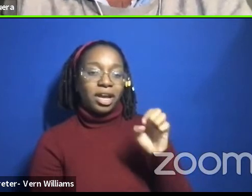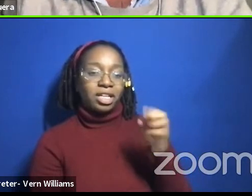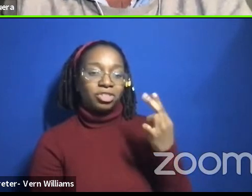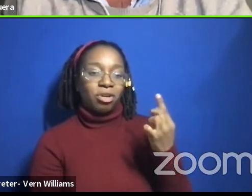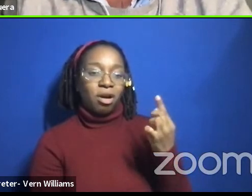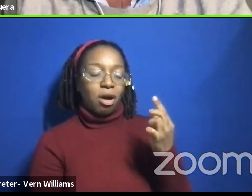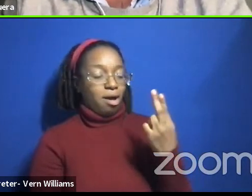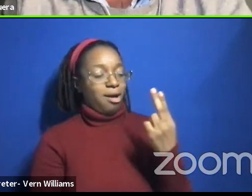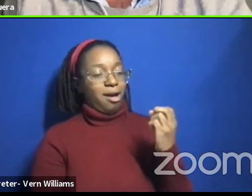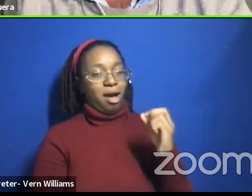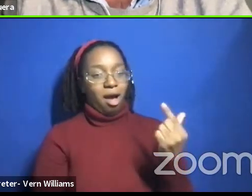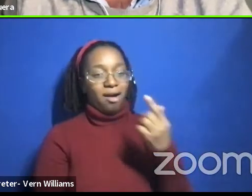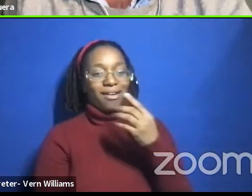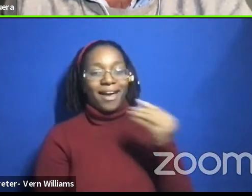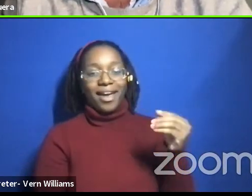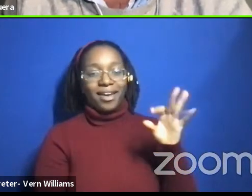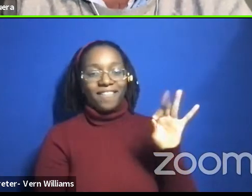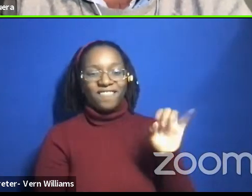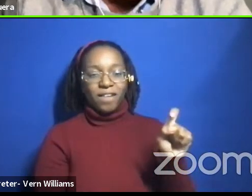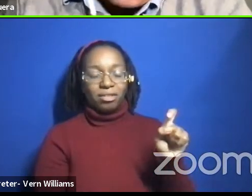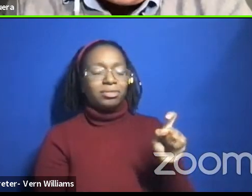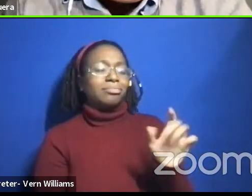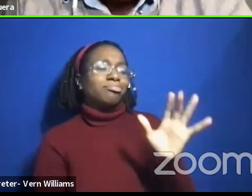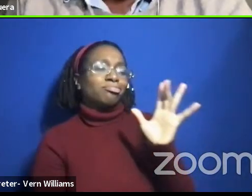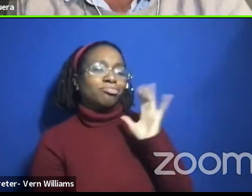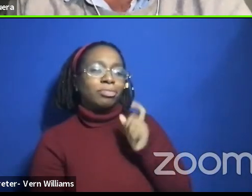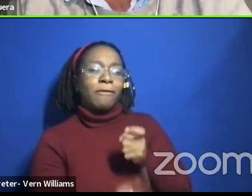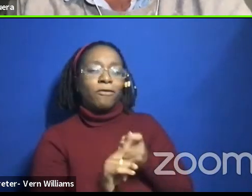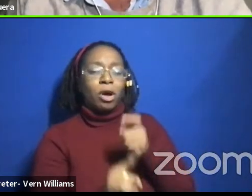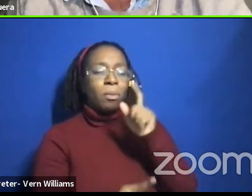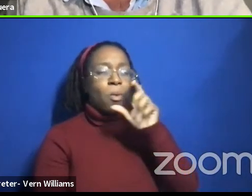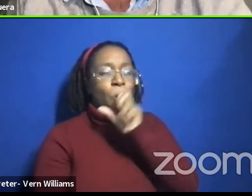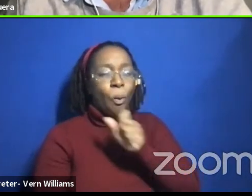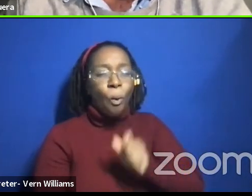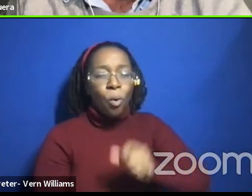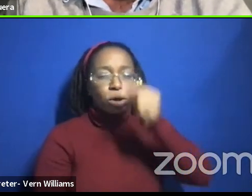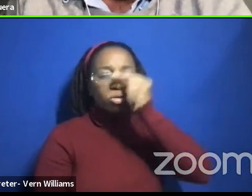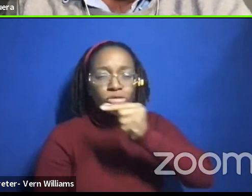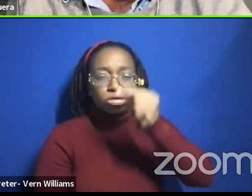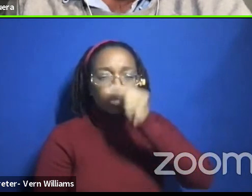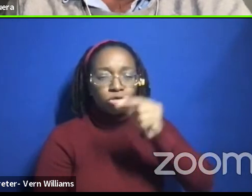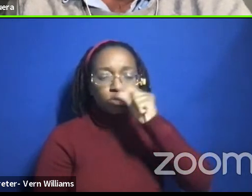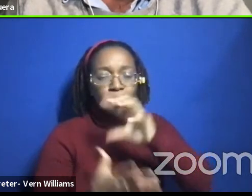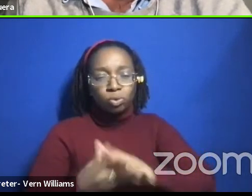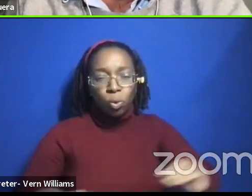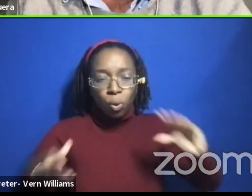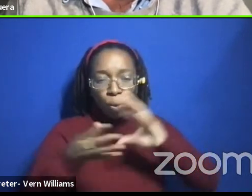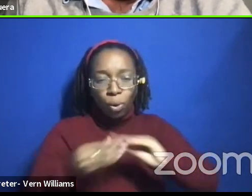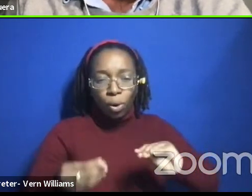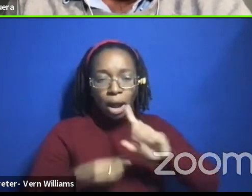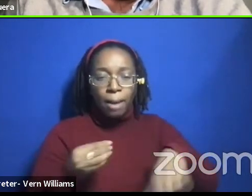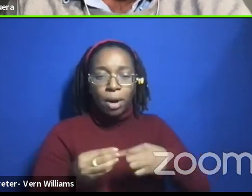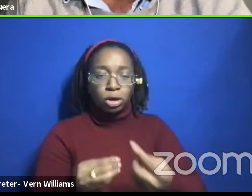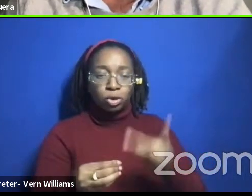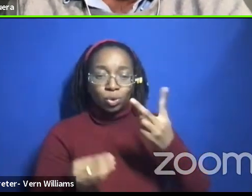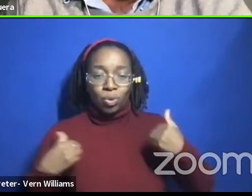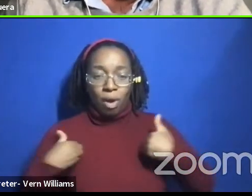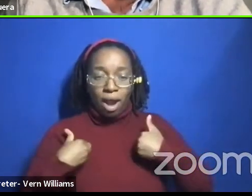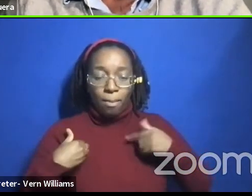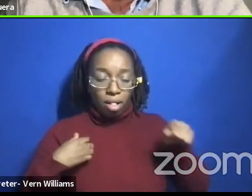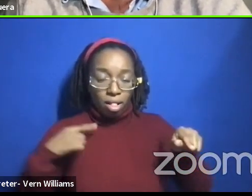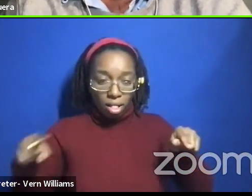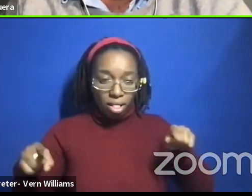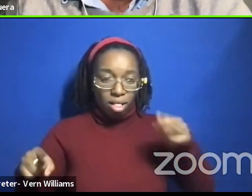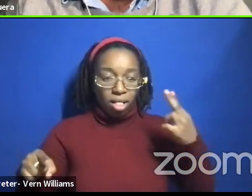ancient Greek fable about these two animals, which are the hedgehog and the